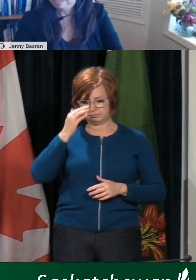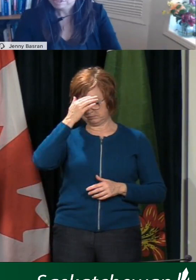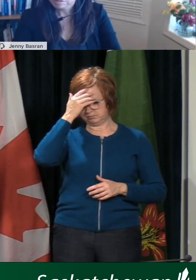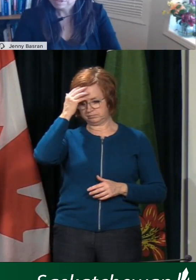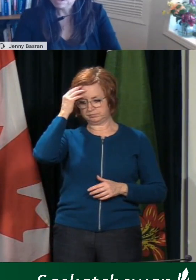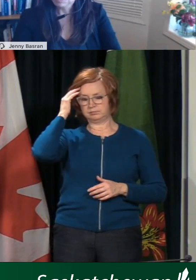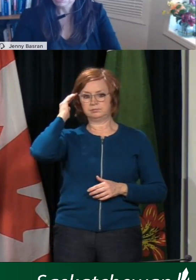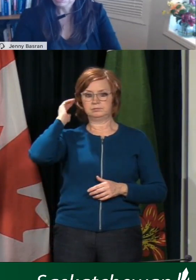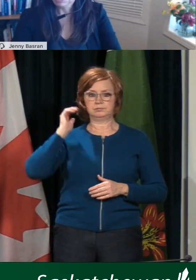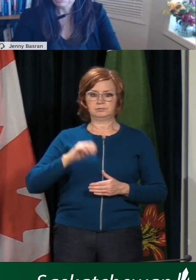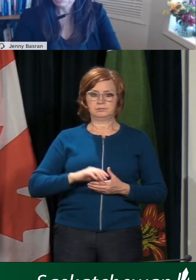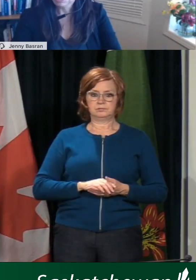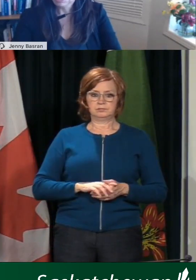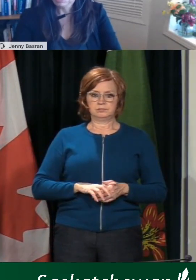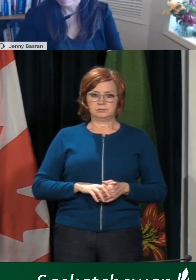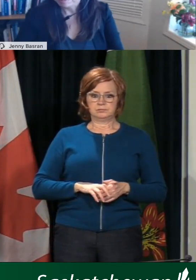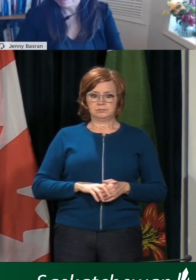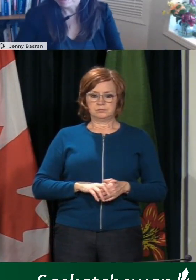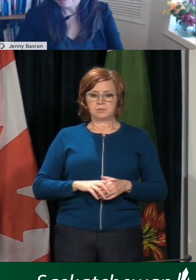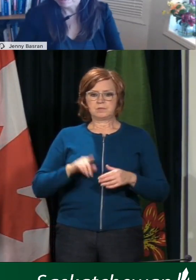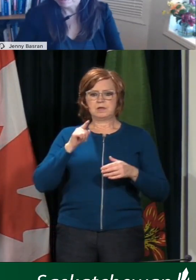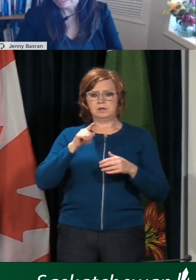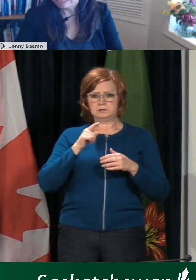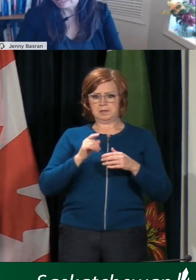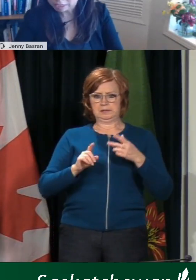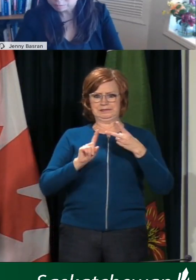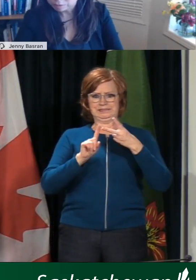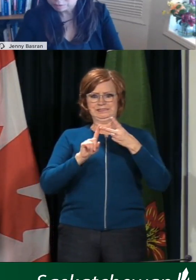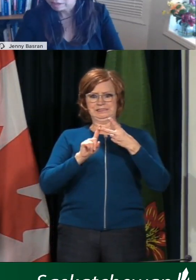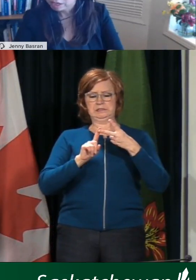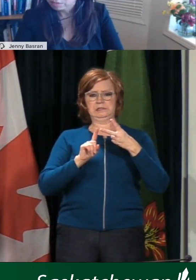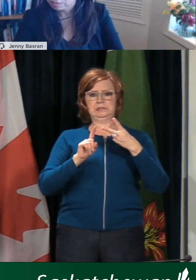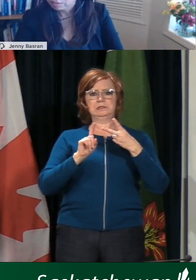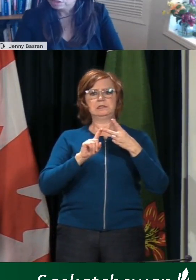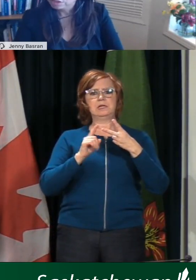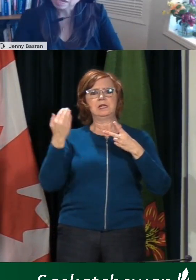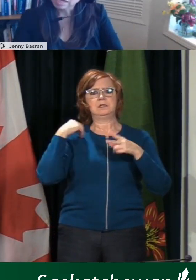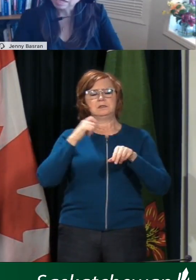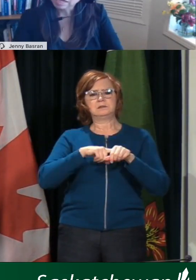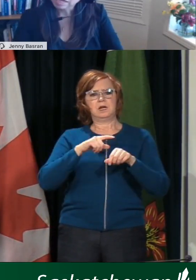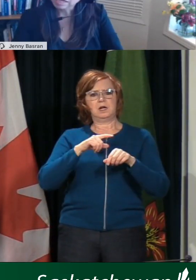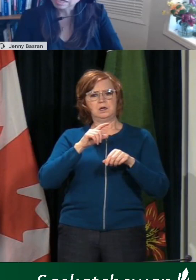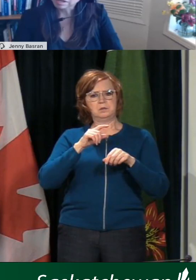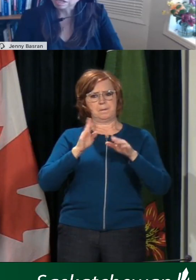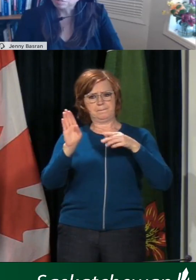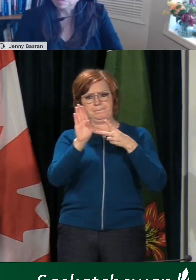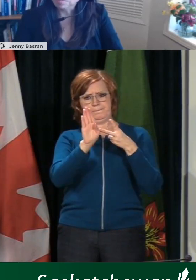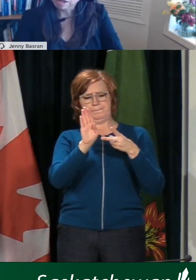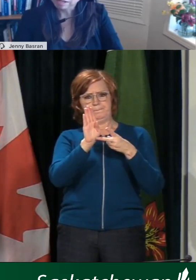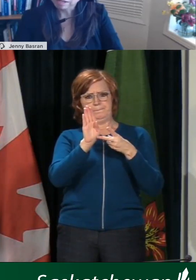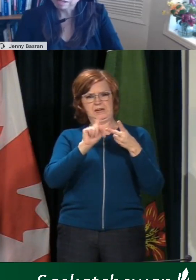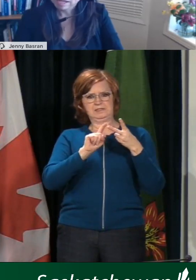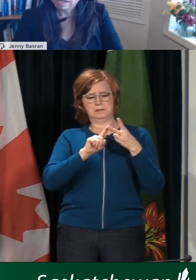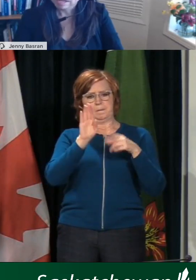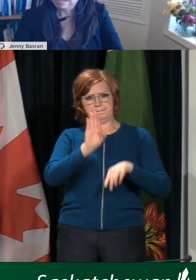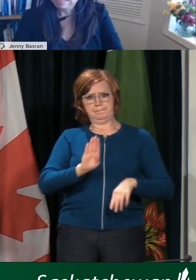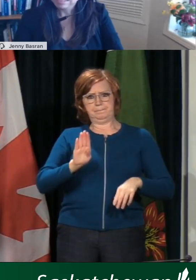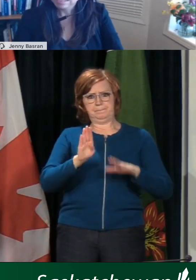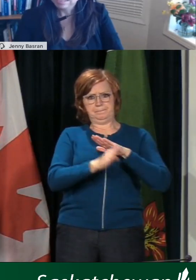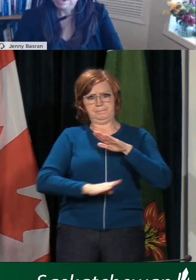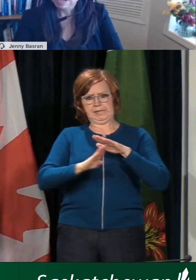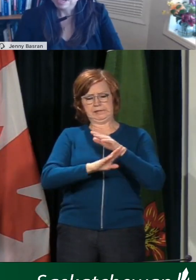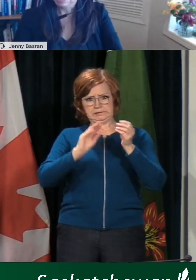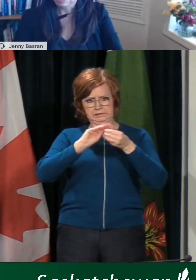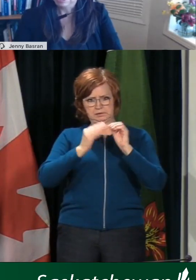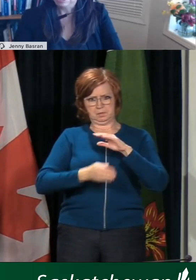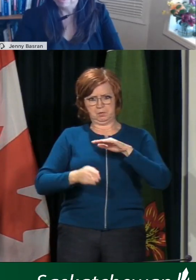So now switching over to the basic reproductive number, and this was the number that we had introduced last time when we were talking about modeling. And this is a number, as I